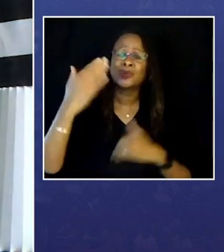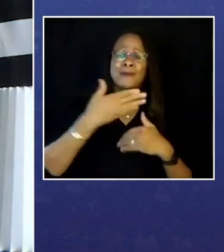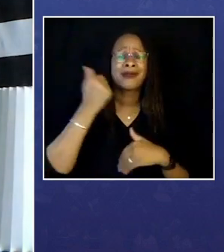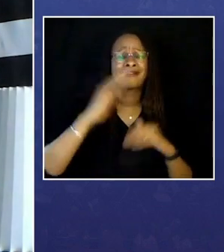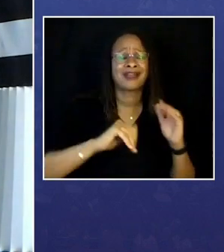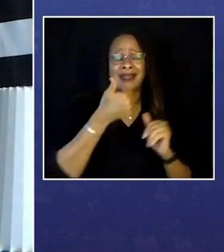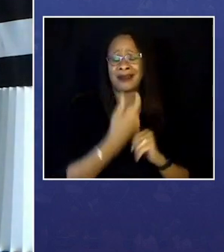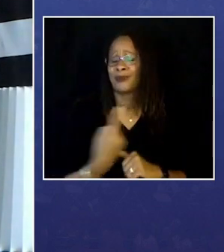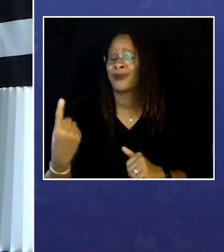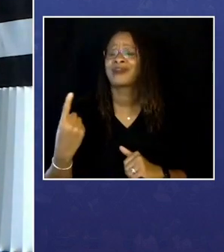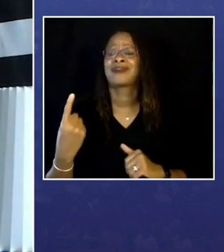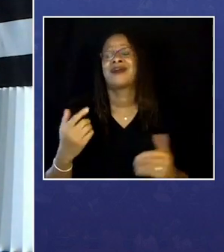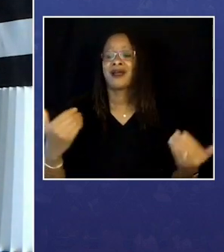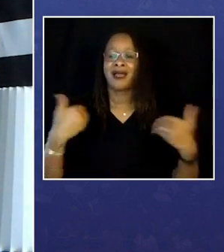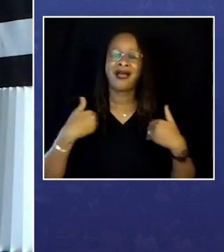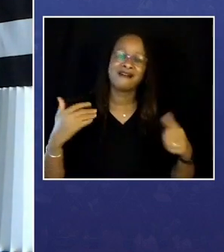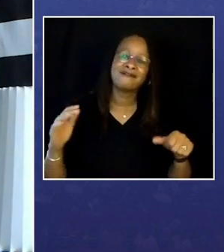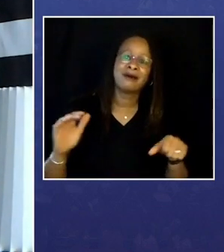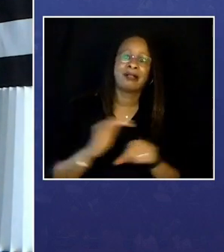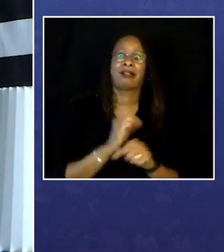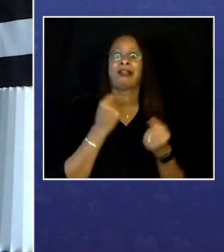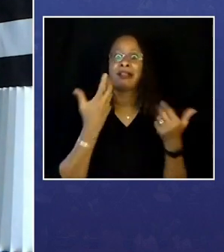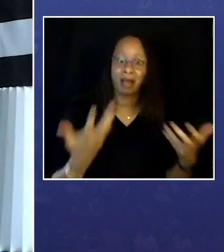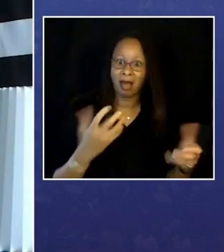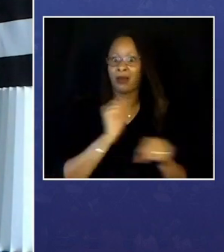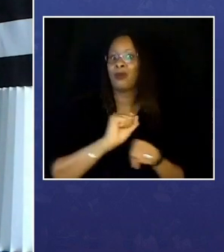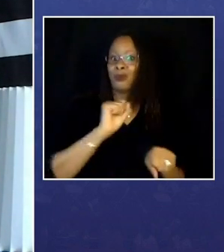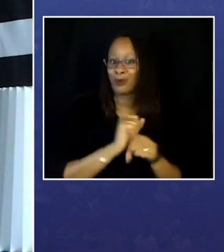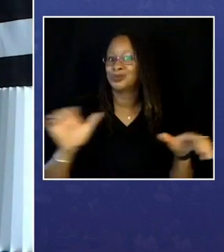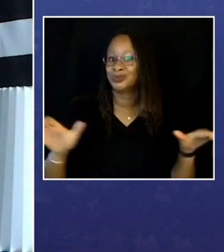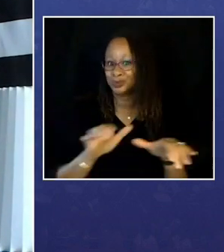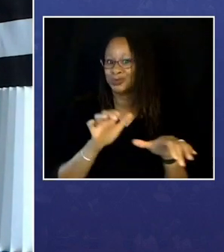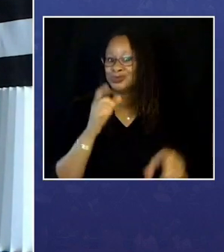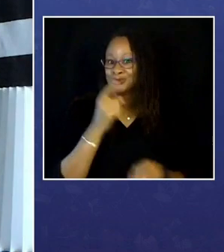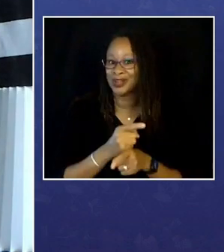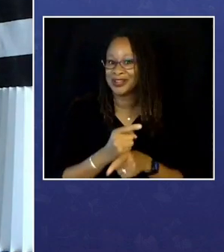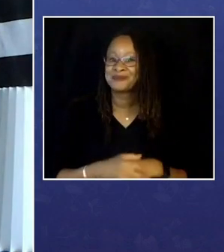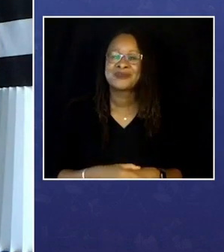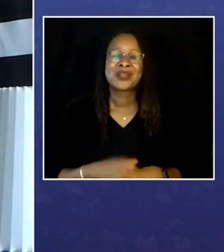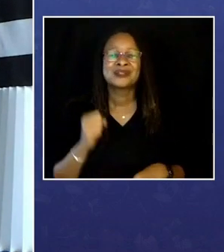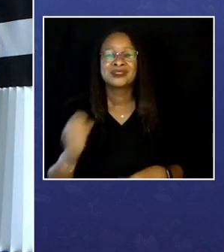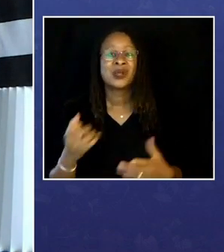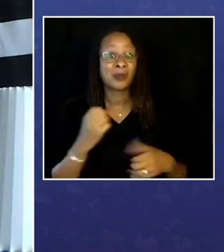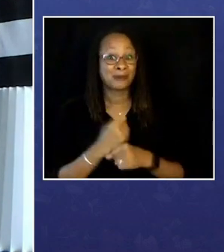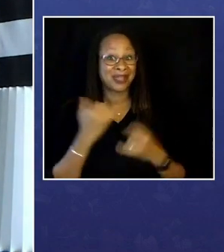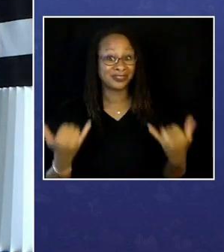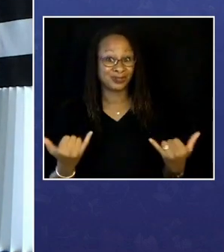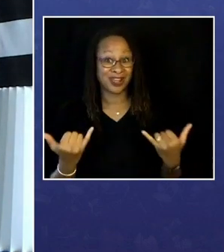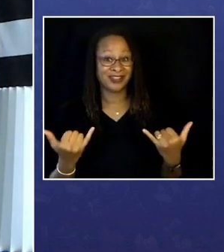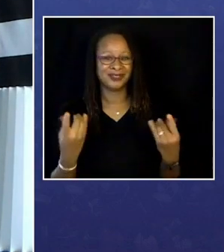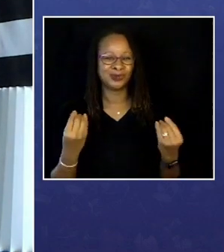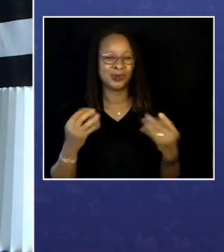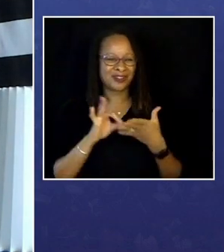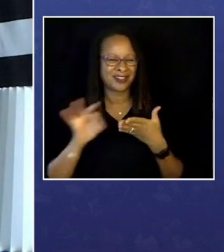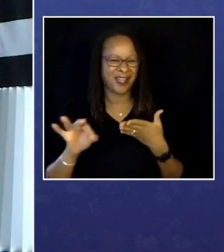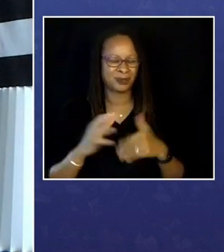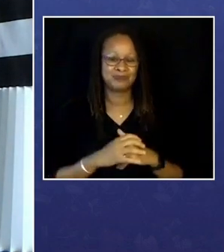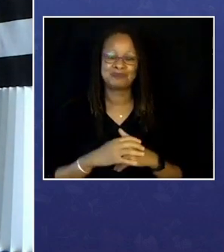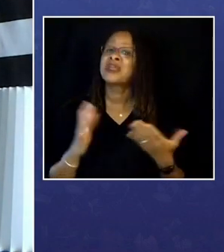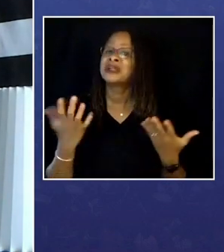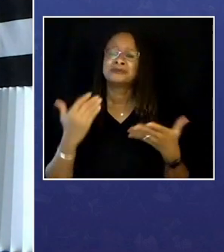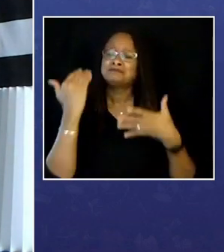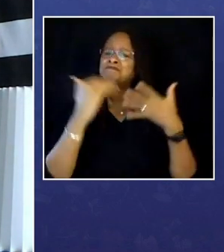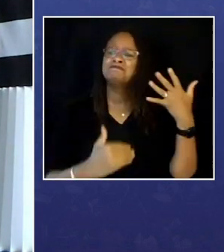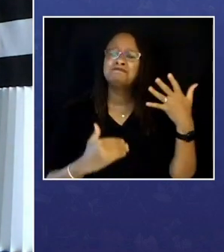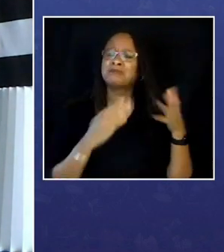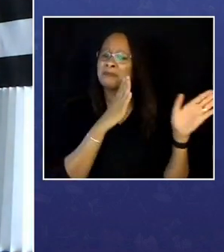know better than anyone, there is a whole lot of work to be done. So let's make tonight count, right? Here's how